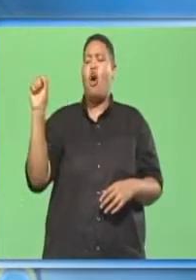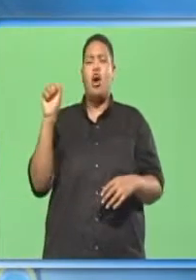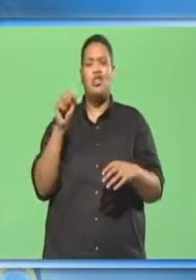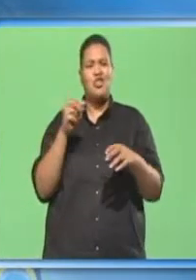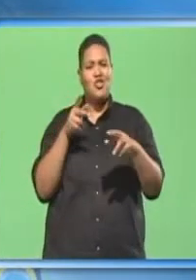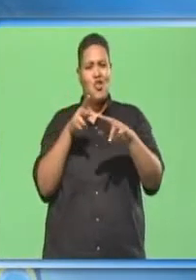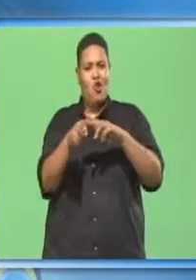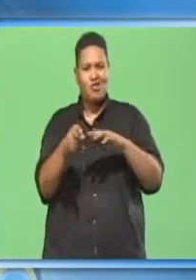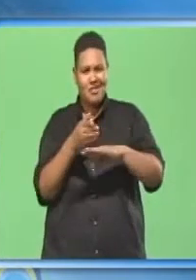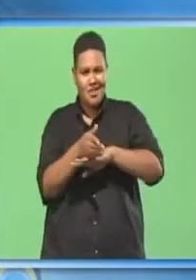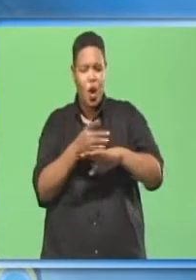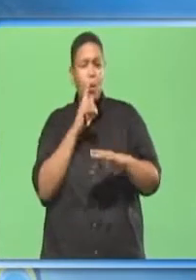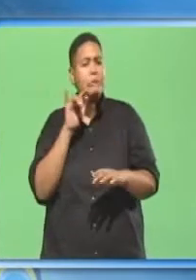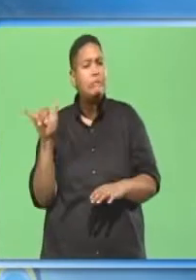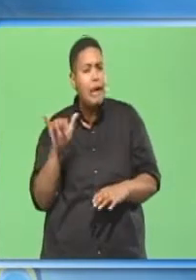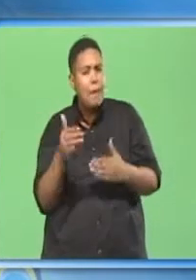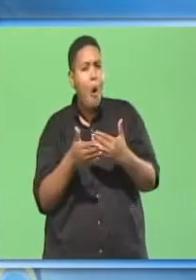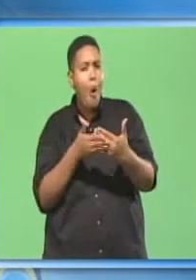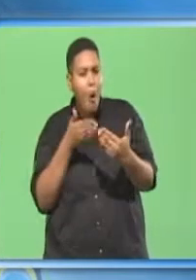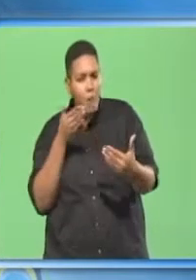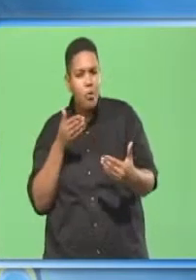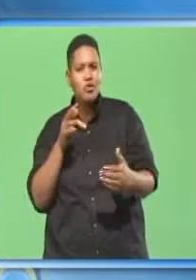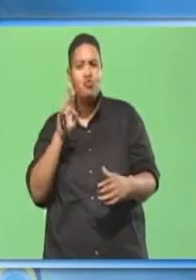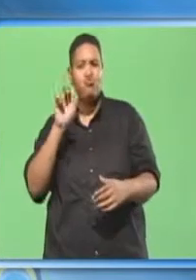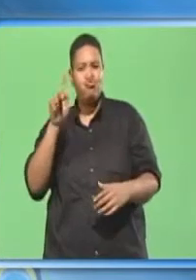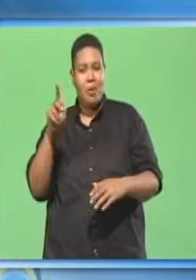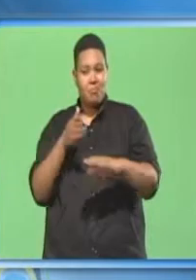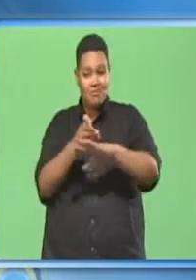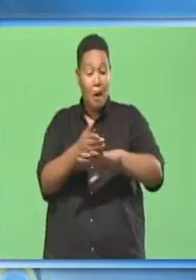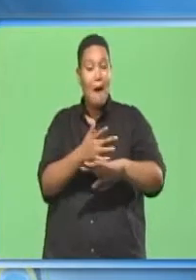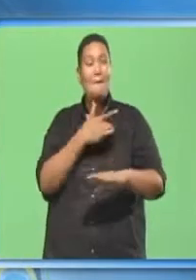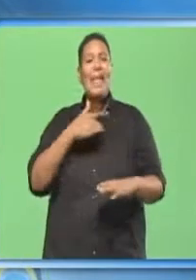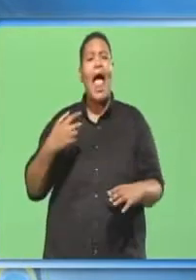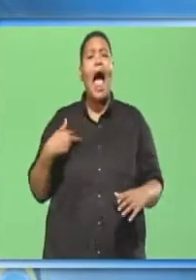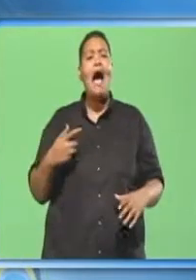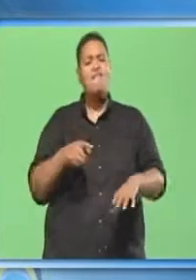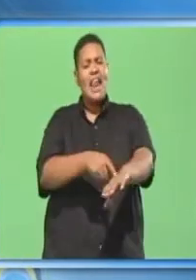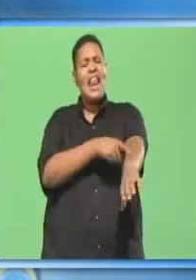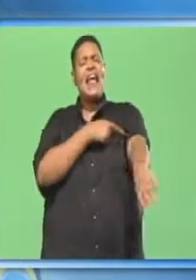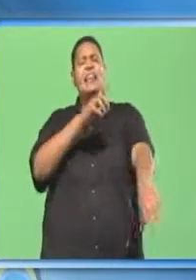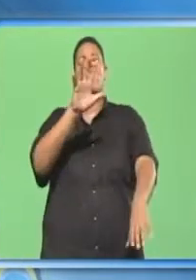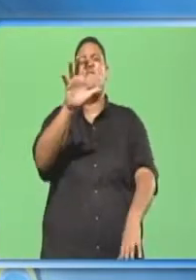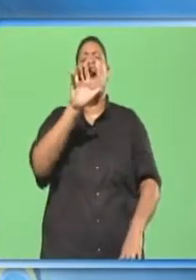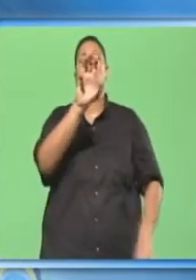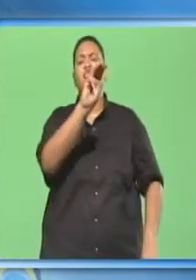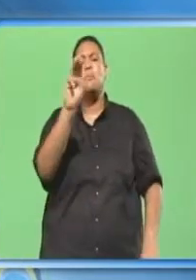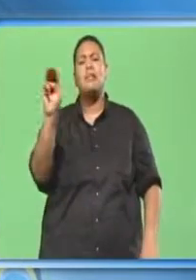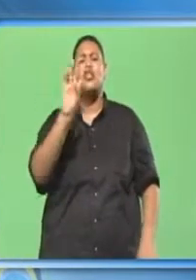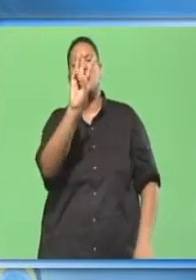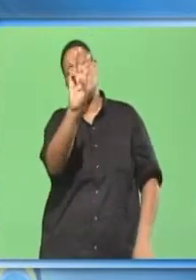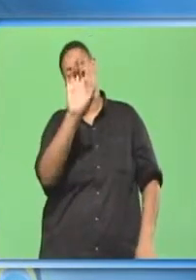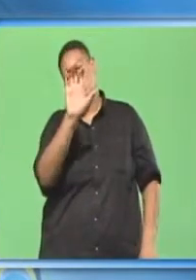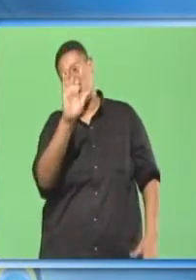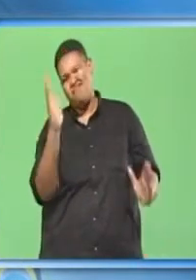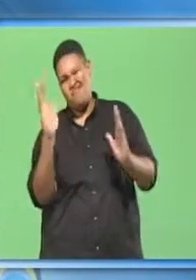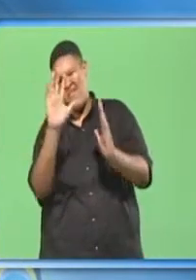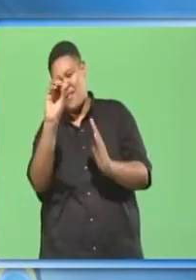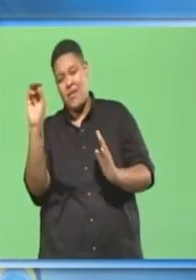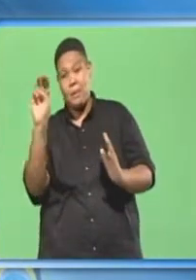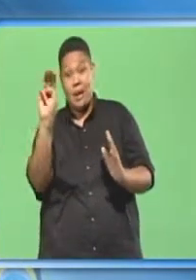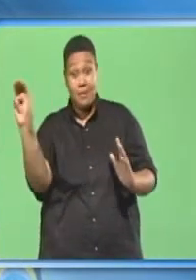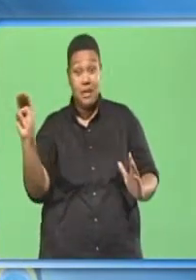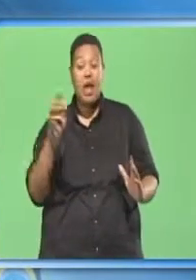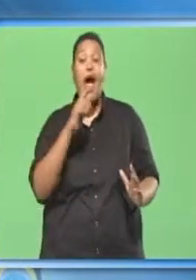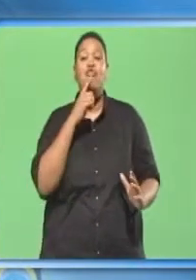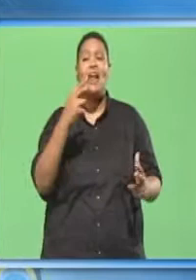looks similar to the rip saw. This saw has usually a blade of length 500 millimeters to 650 millimeters